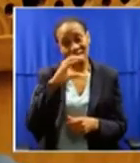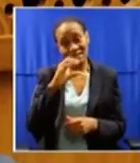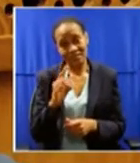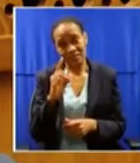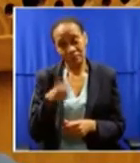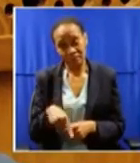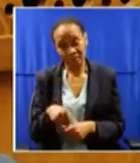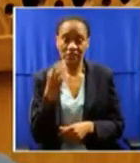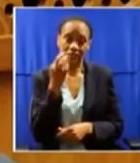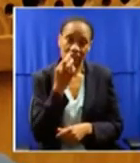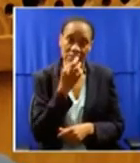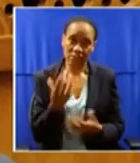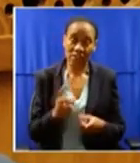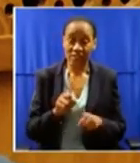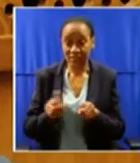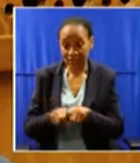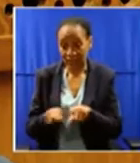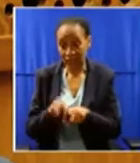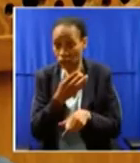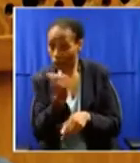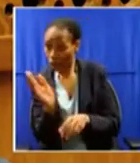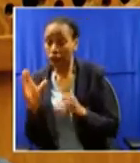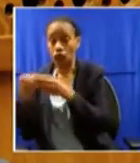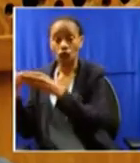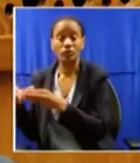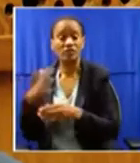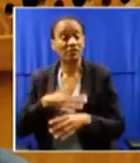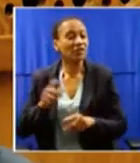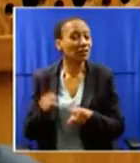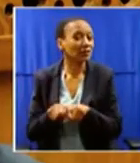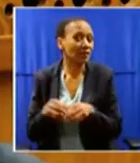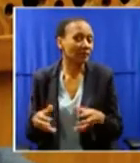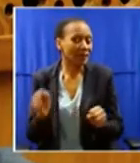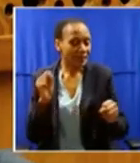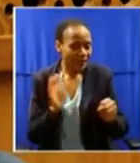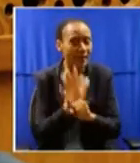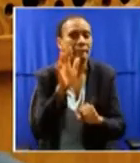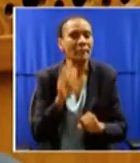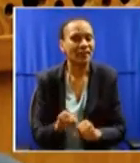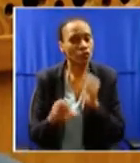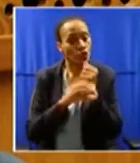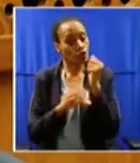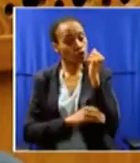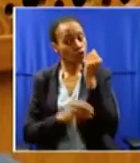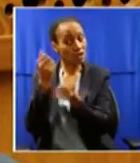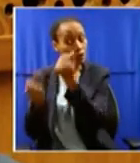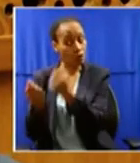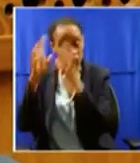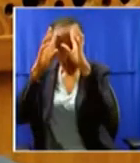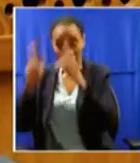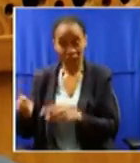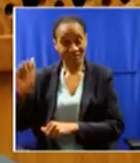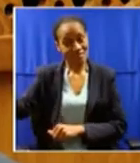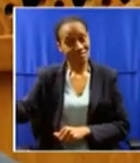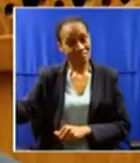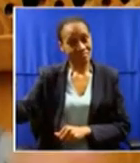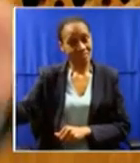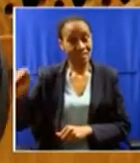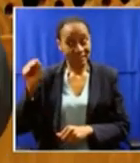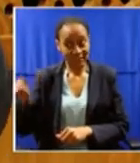sure many political parties, are concerned about the impact of that Constitutional Court judgment, which